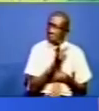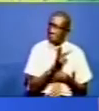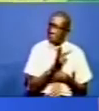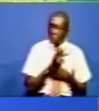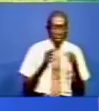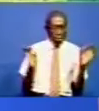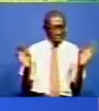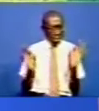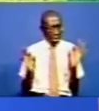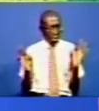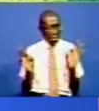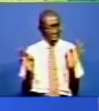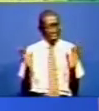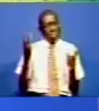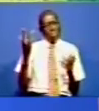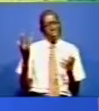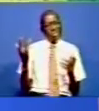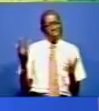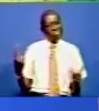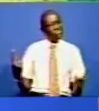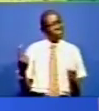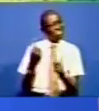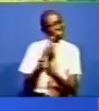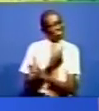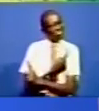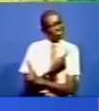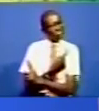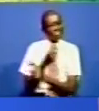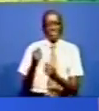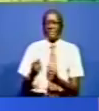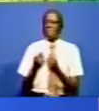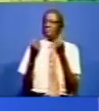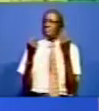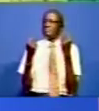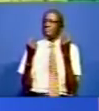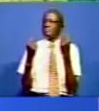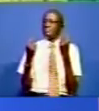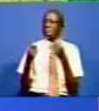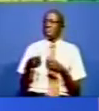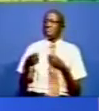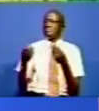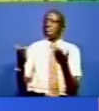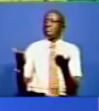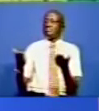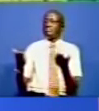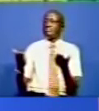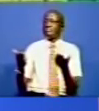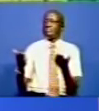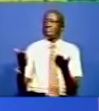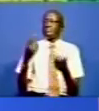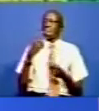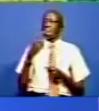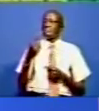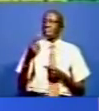wondering why there is such a distance in the results that we deliver. I want to say that we